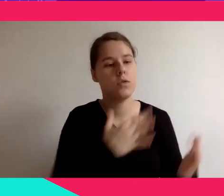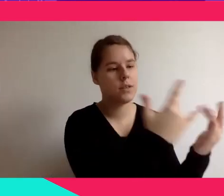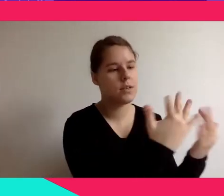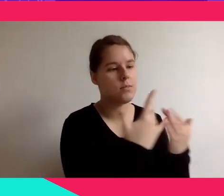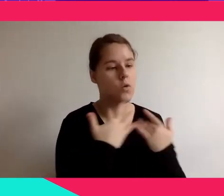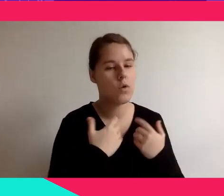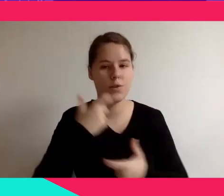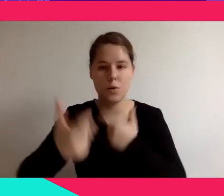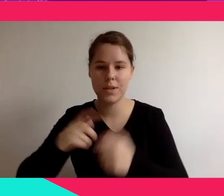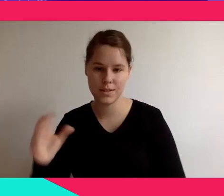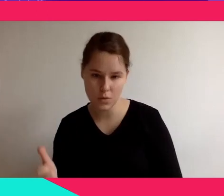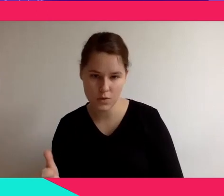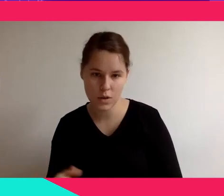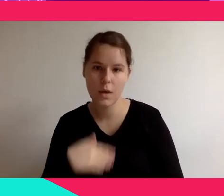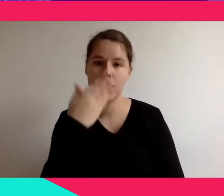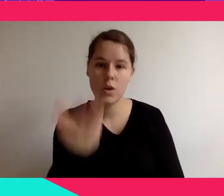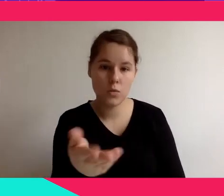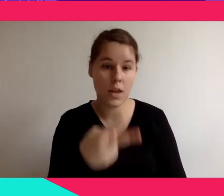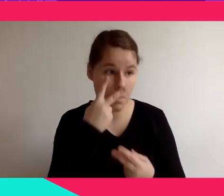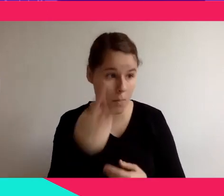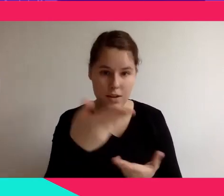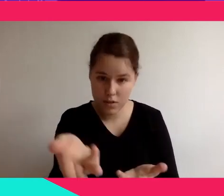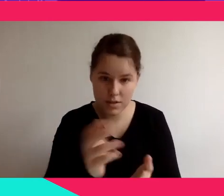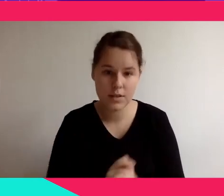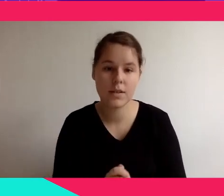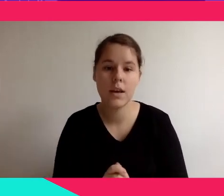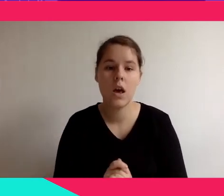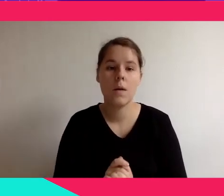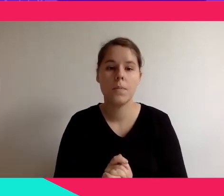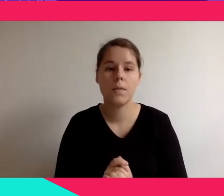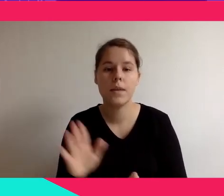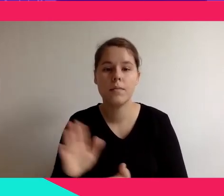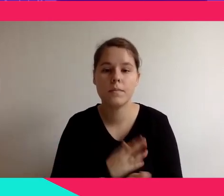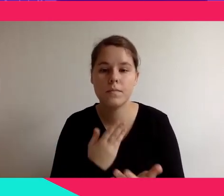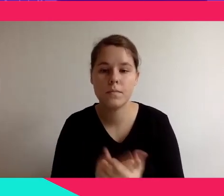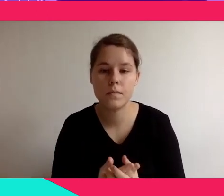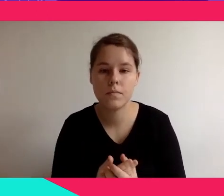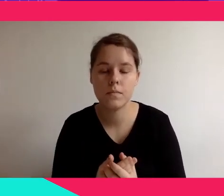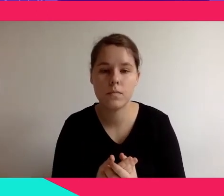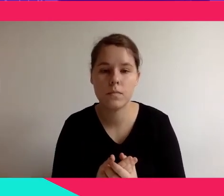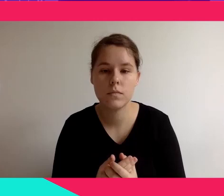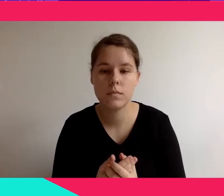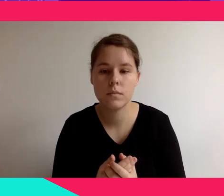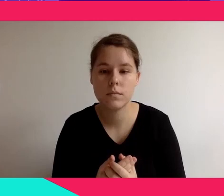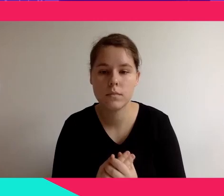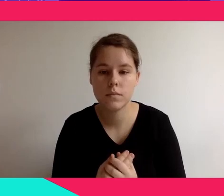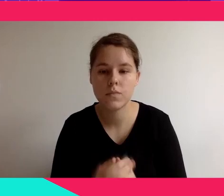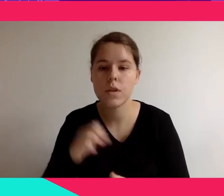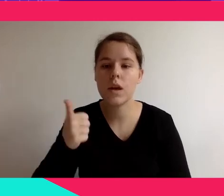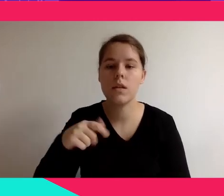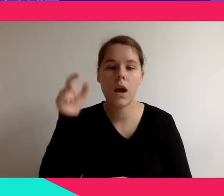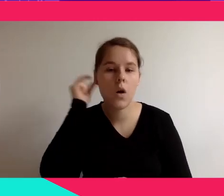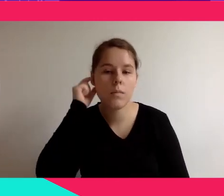the winning design was inspired by this fantastic painting from